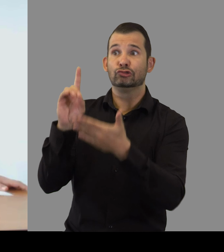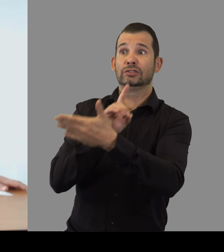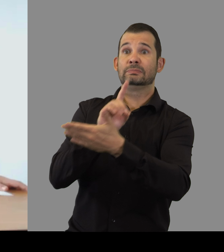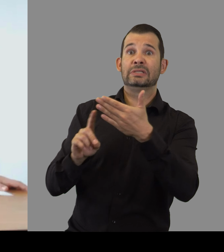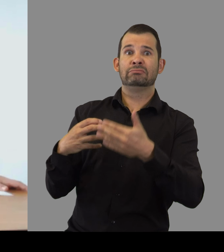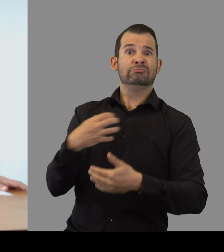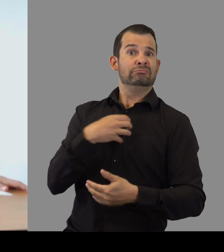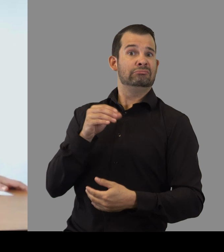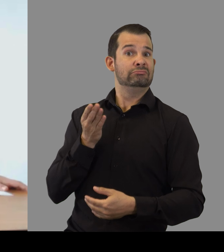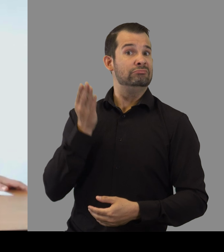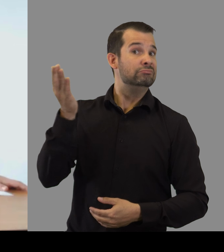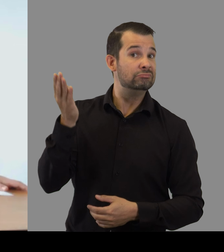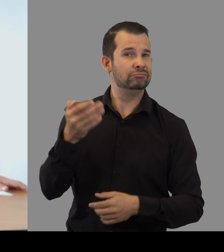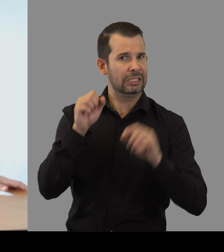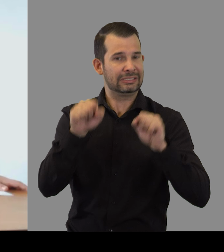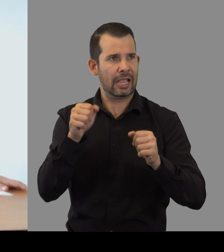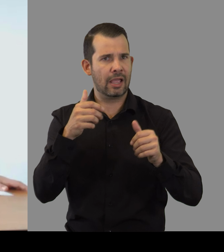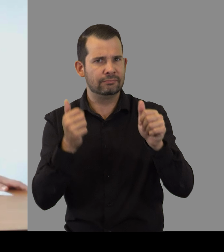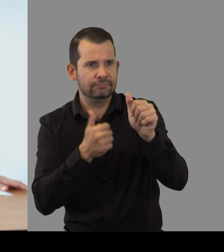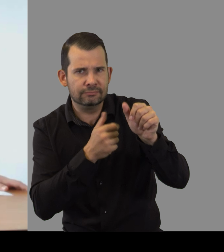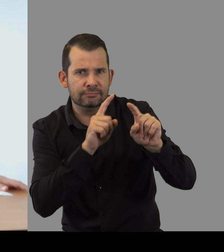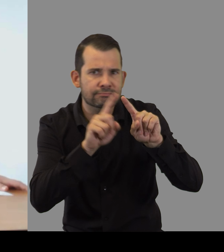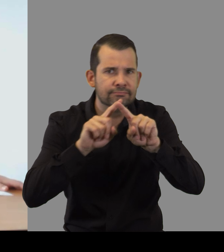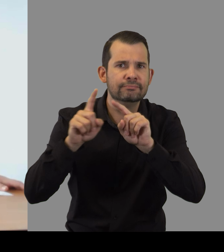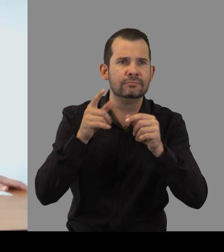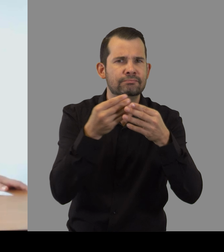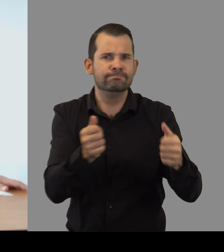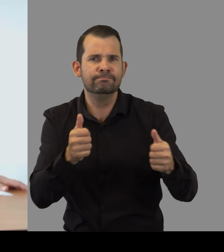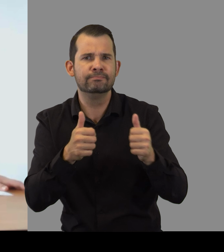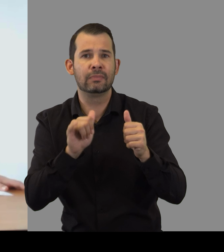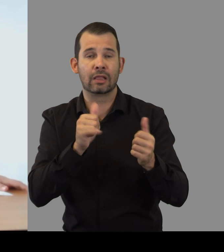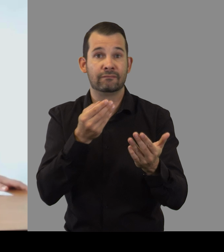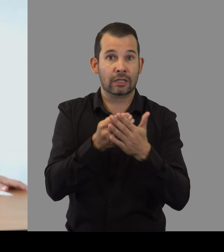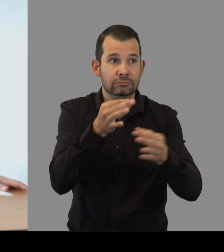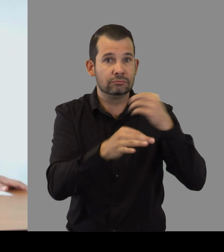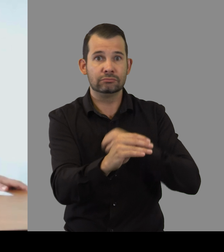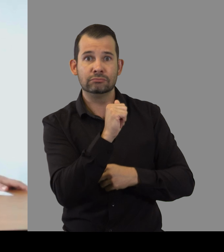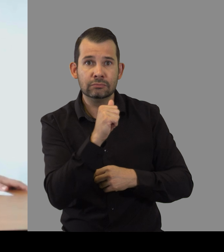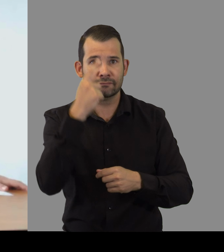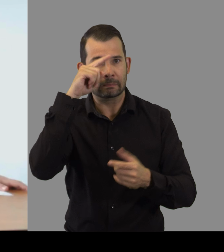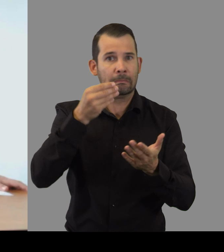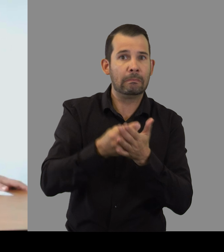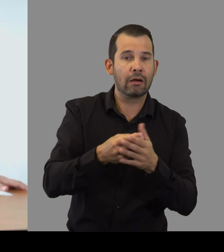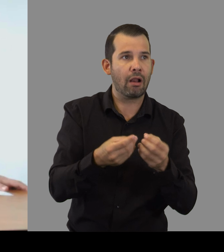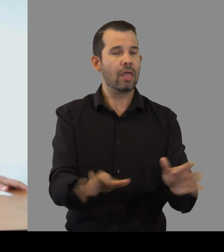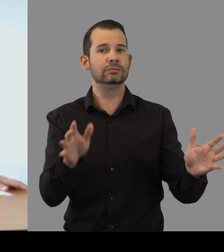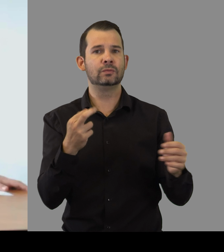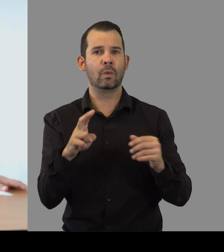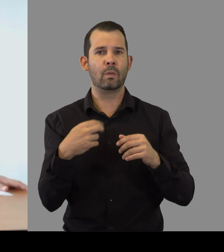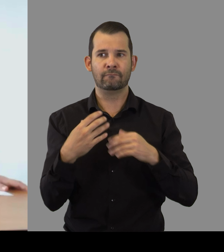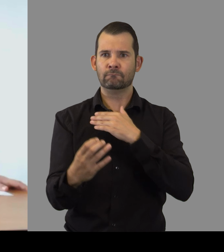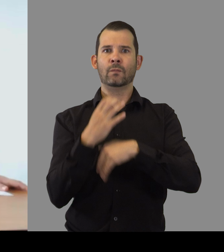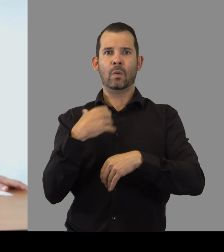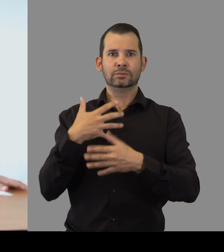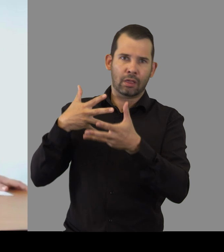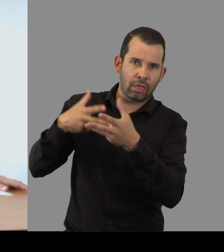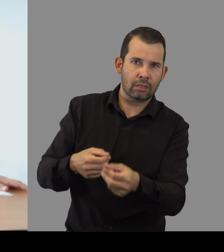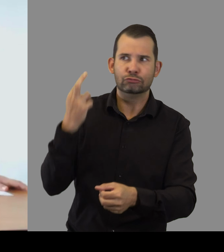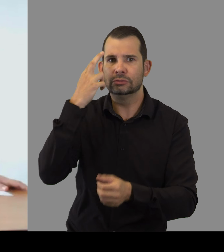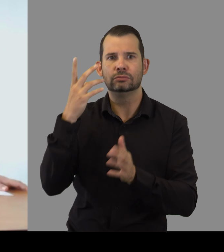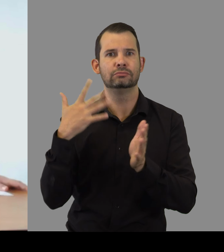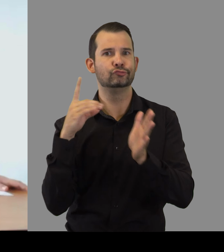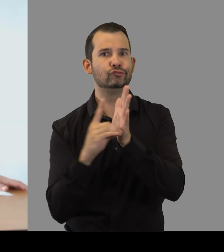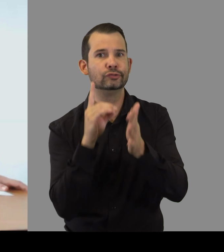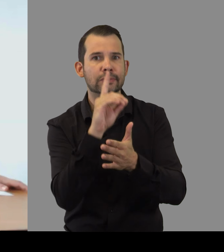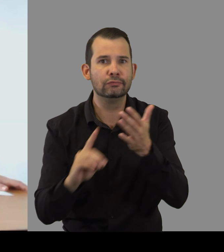By filing a human rights discrimination claim, you can pursue remedies such as financial compensation for money